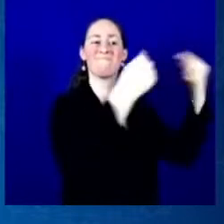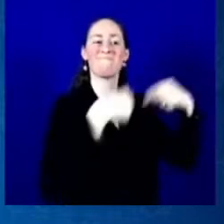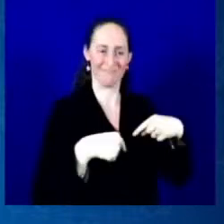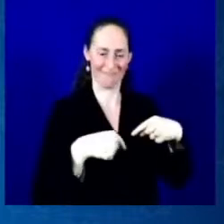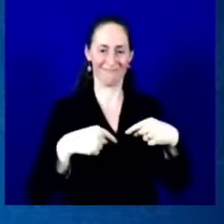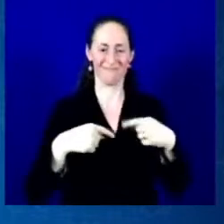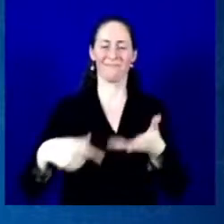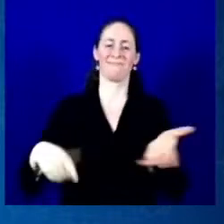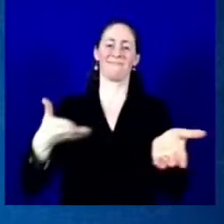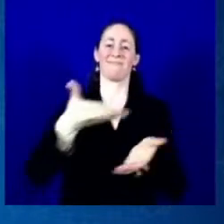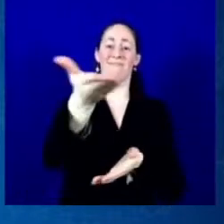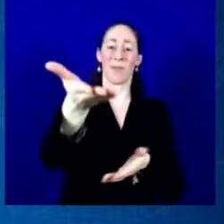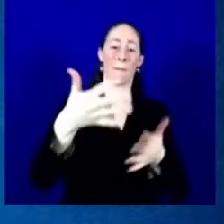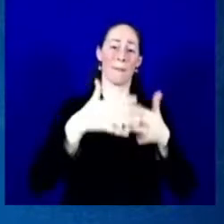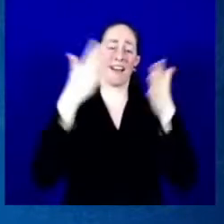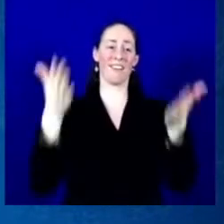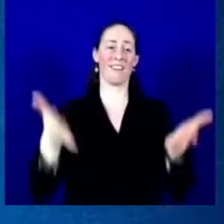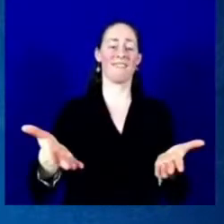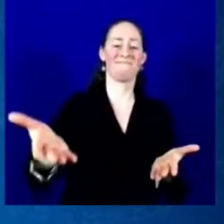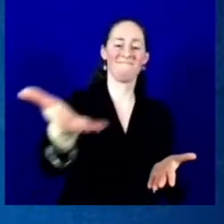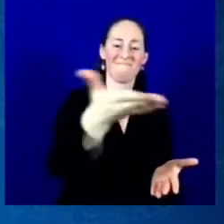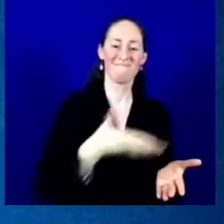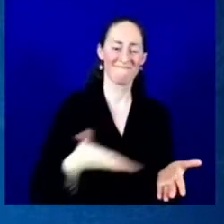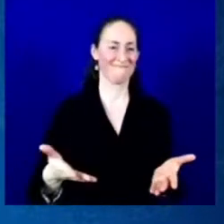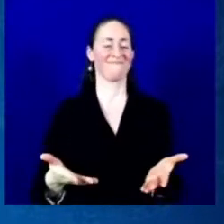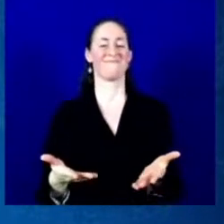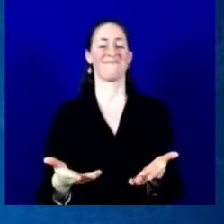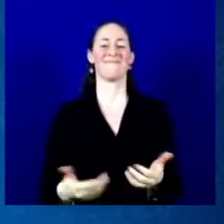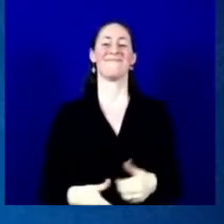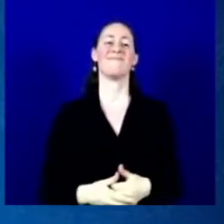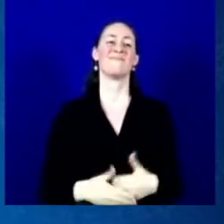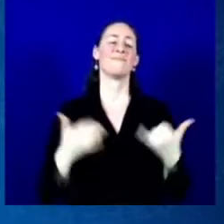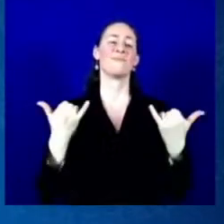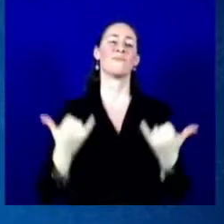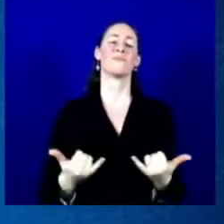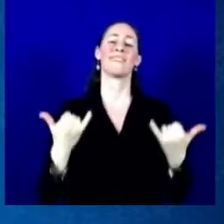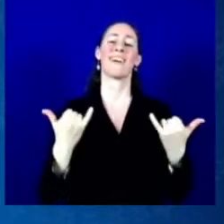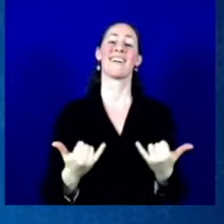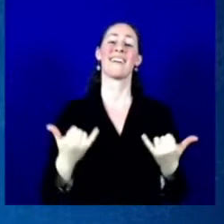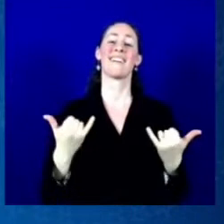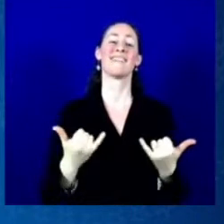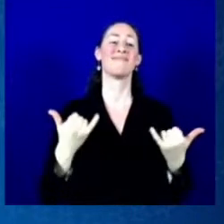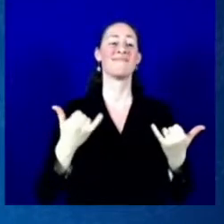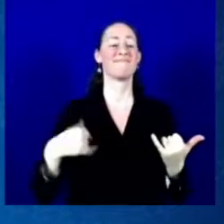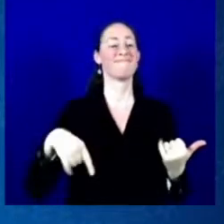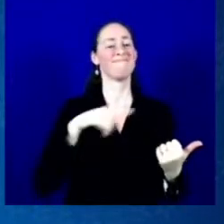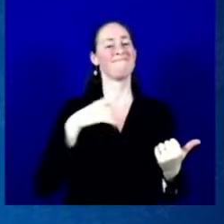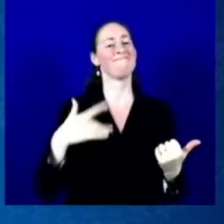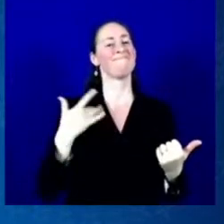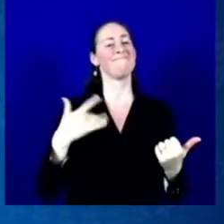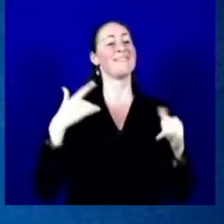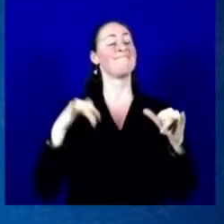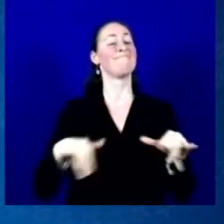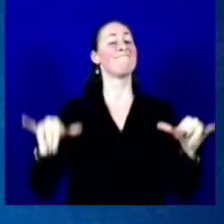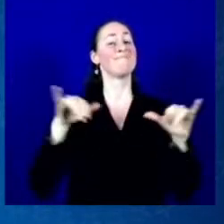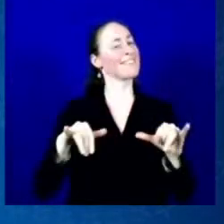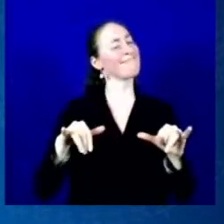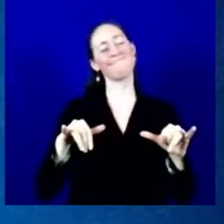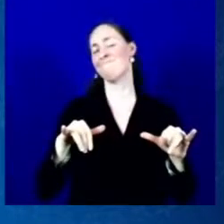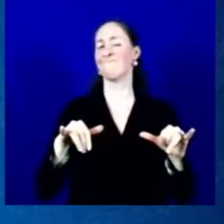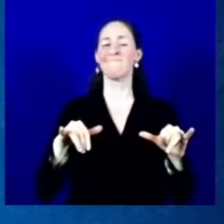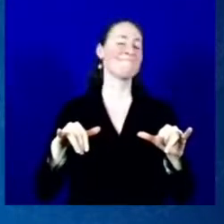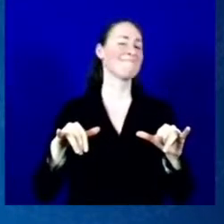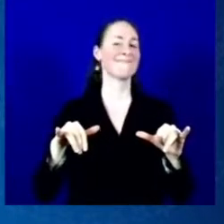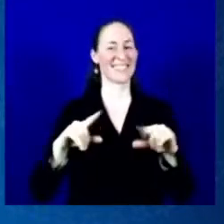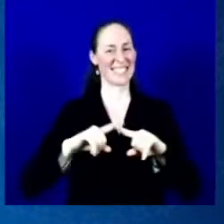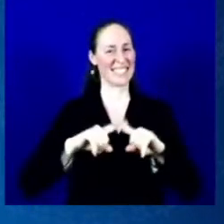setting tonight is familiar, this gathering is just a little bit different. A reminder of the